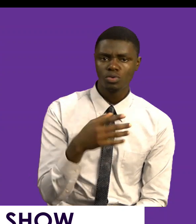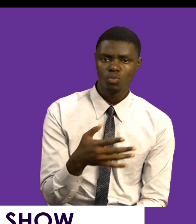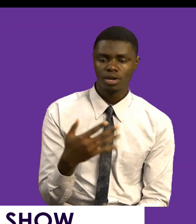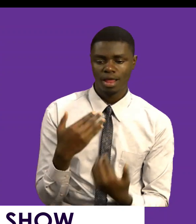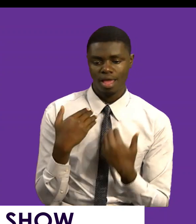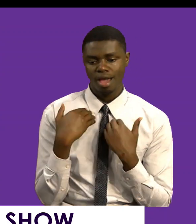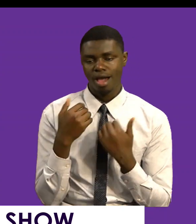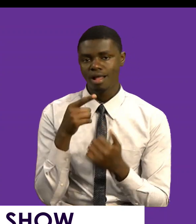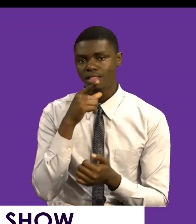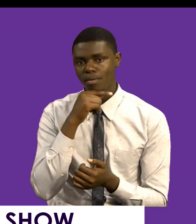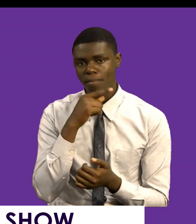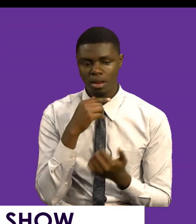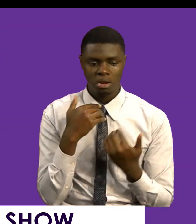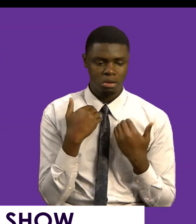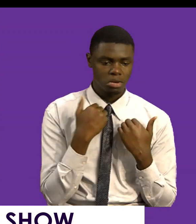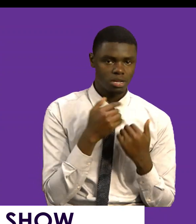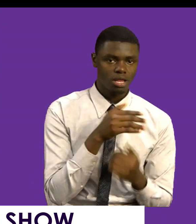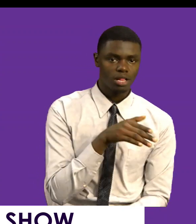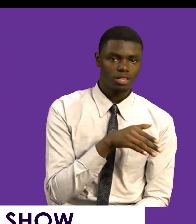healthy man and a healthy woman.